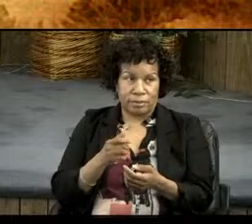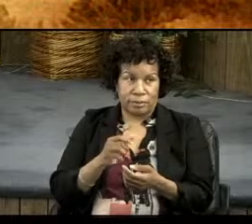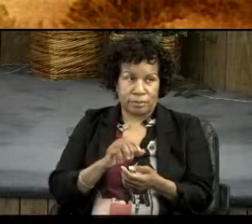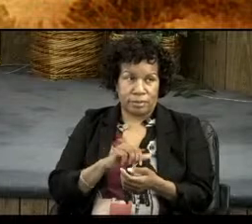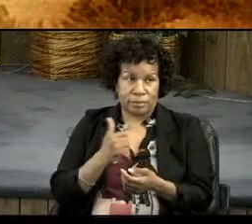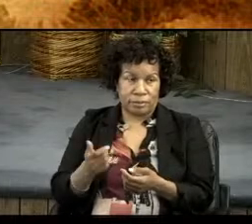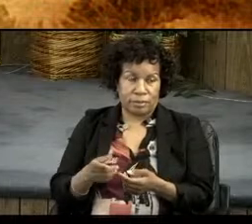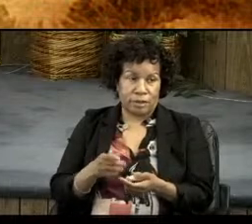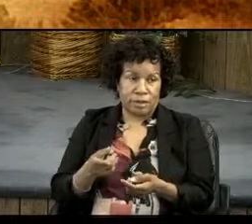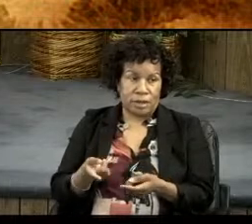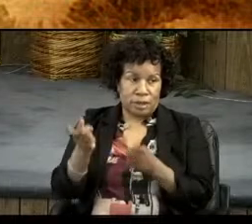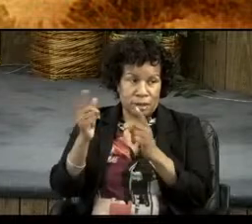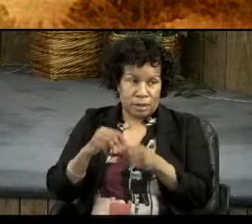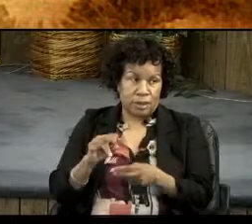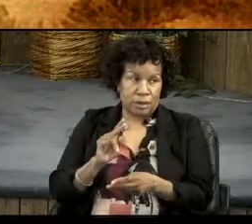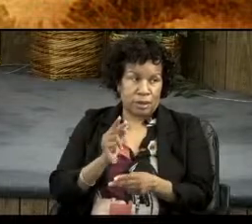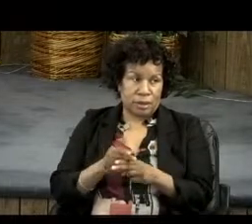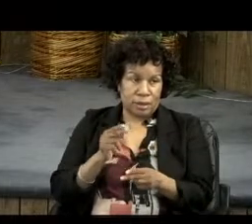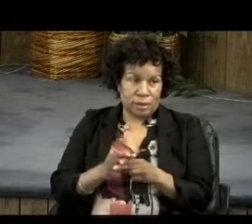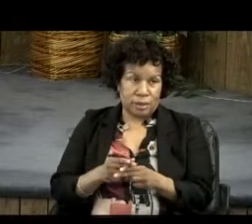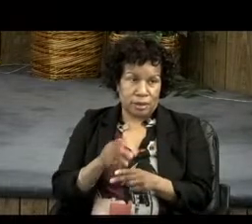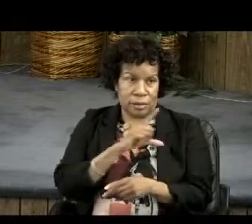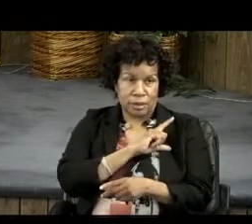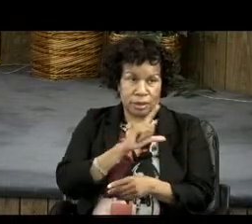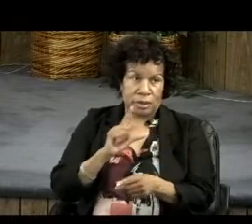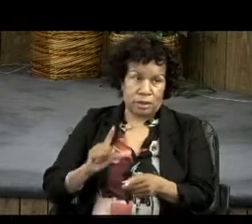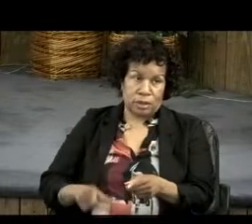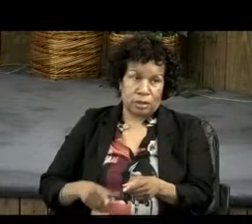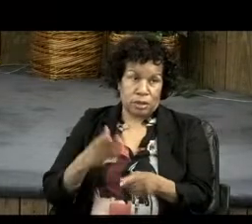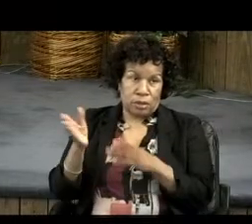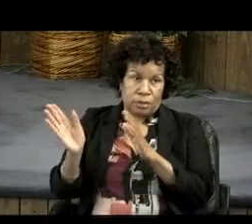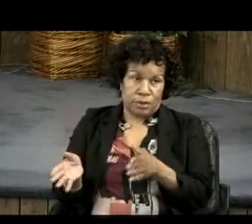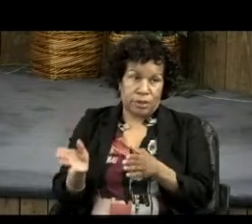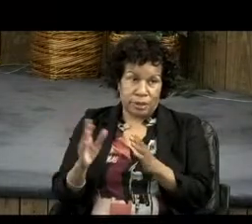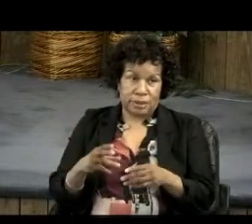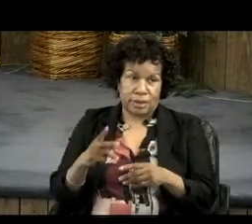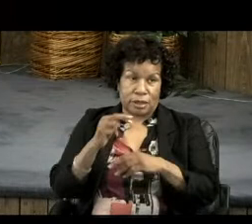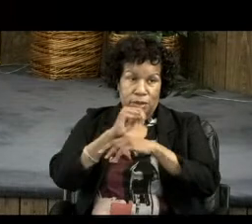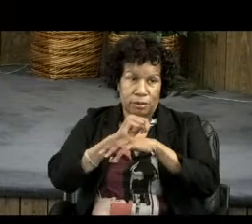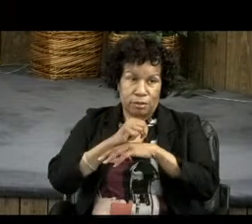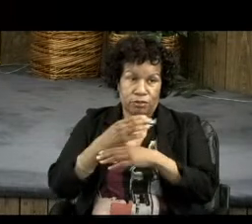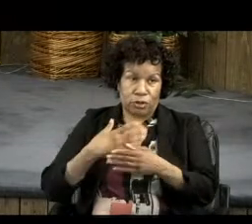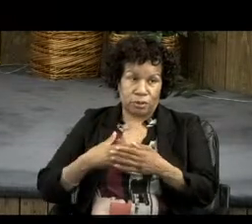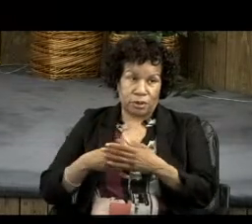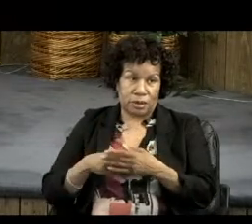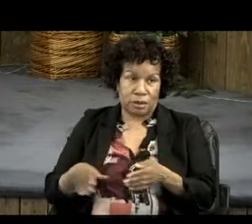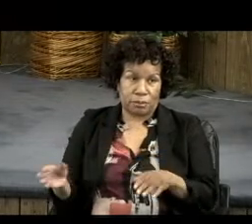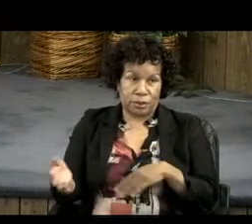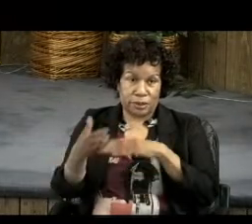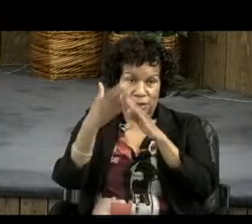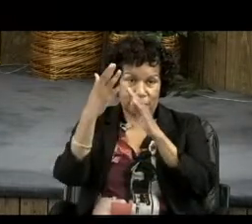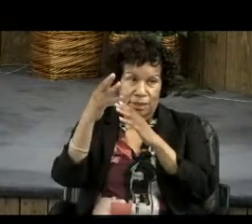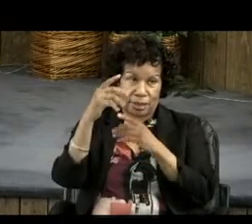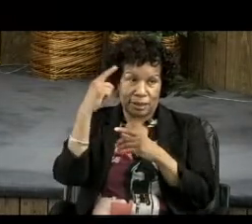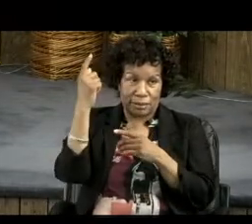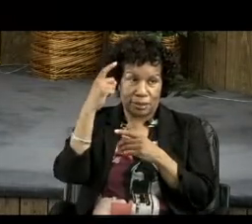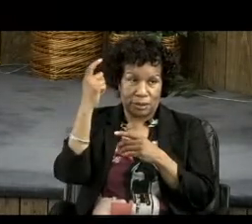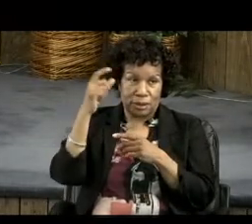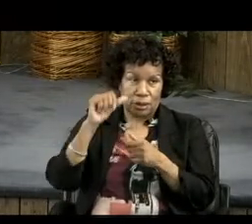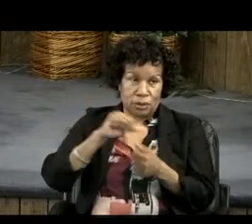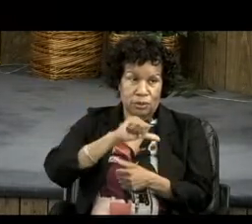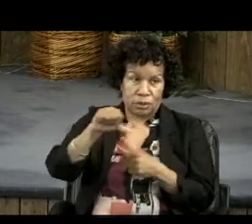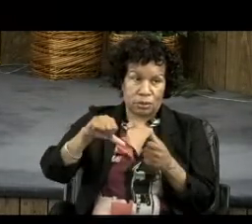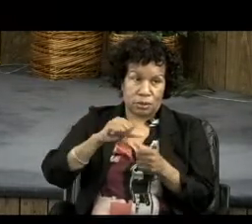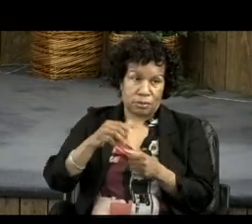church. I come in the name of the Lord. And says, so you prepare a table before me in the presence of my